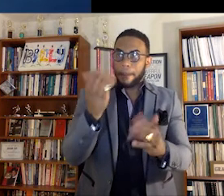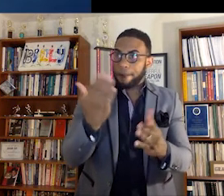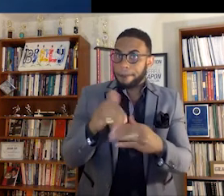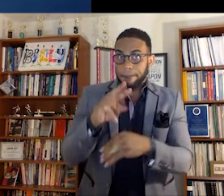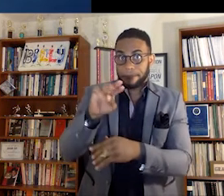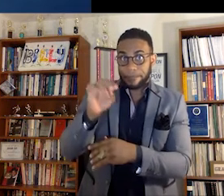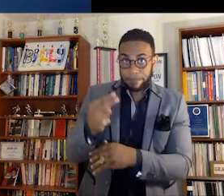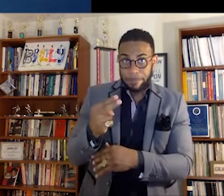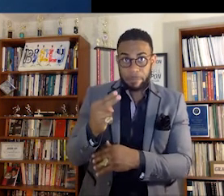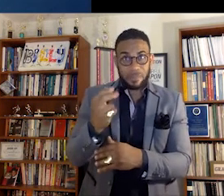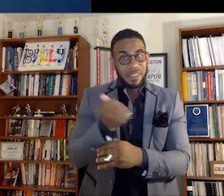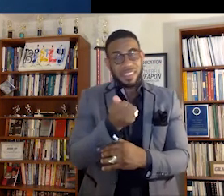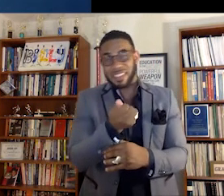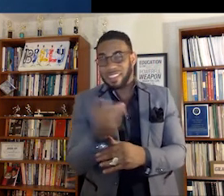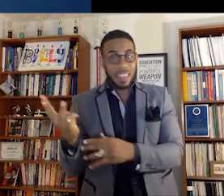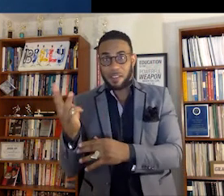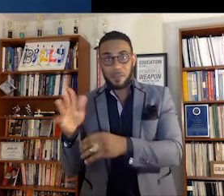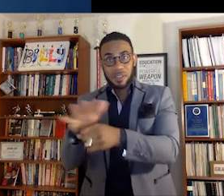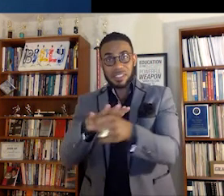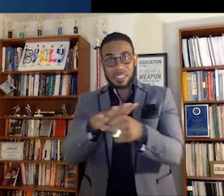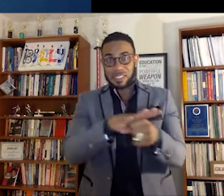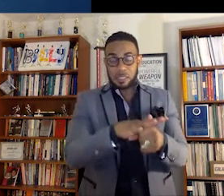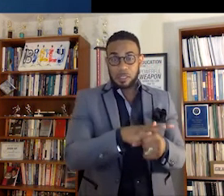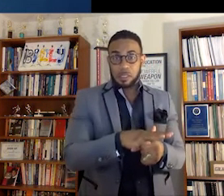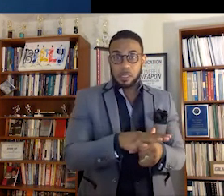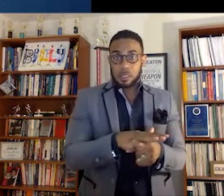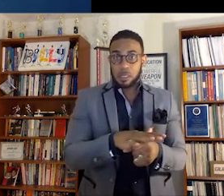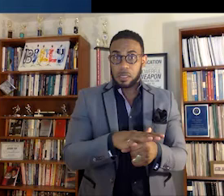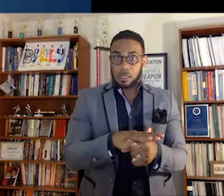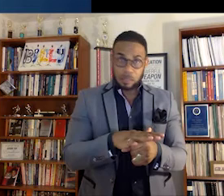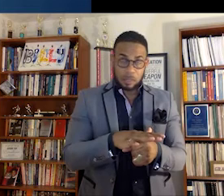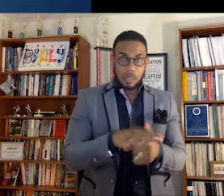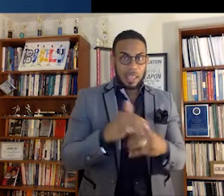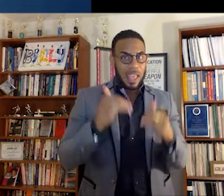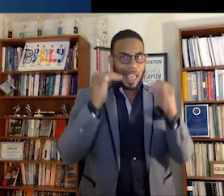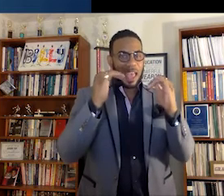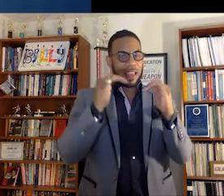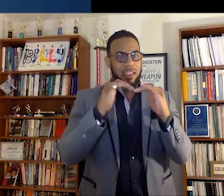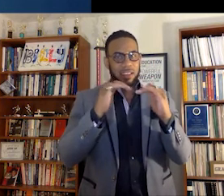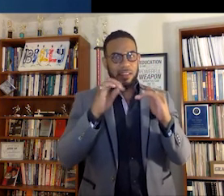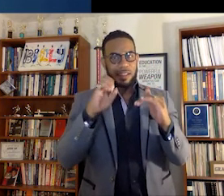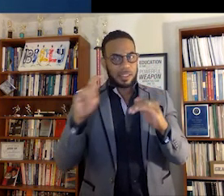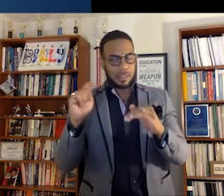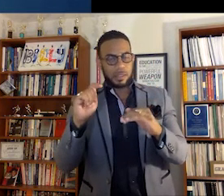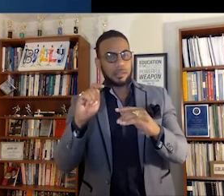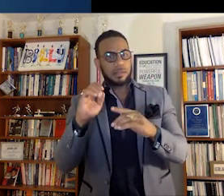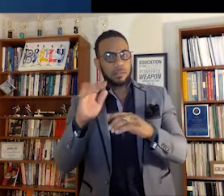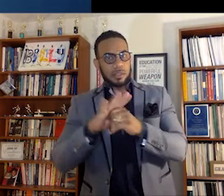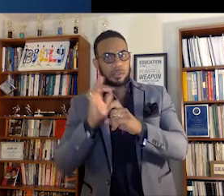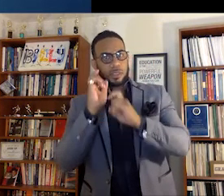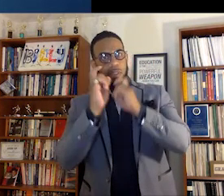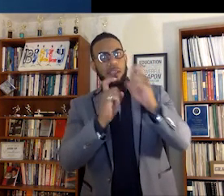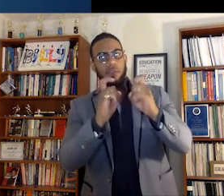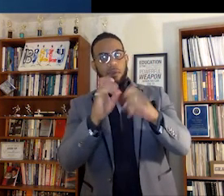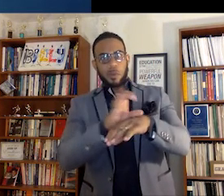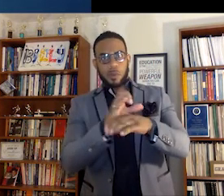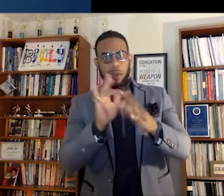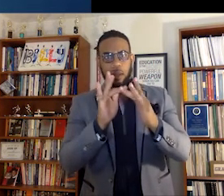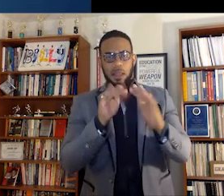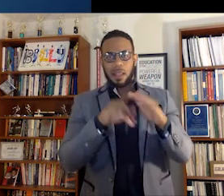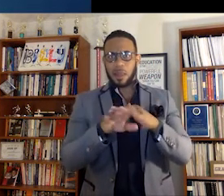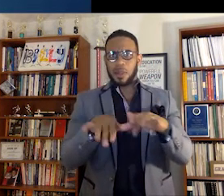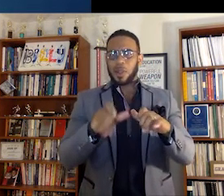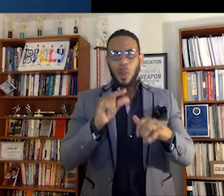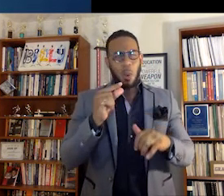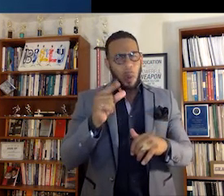in Michigan, several districts, high needs districts, were giving computers and internet access, but it